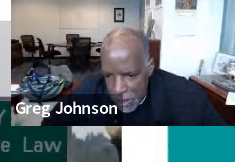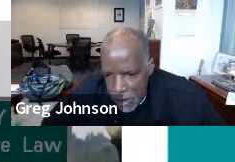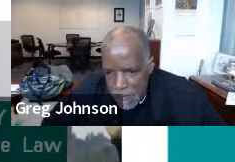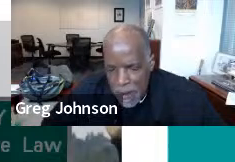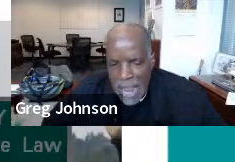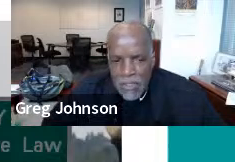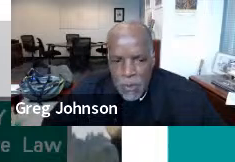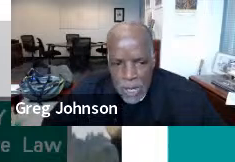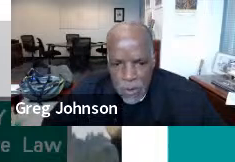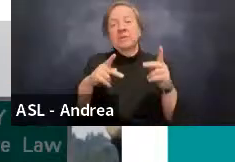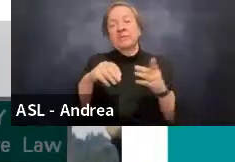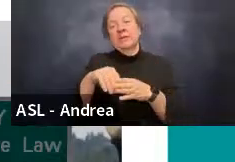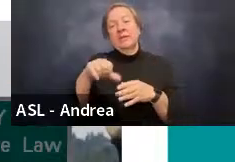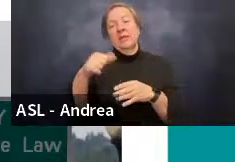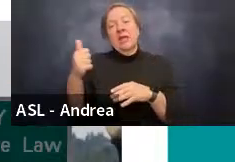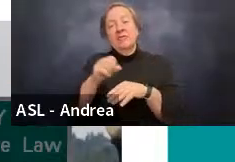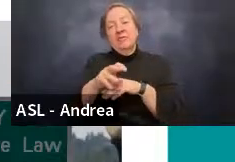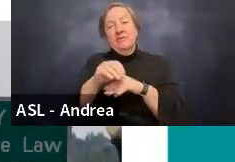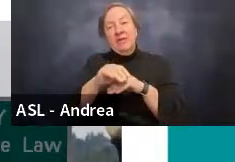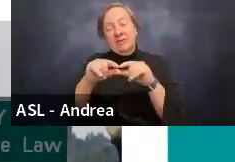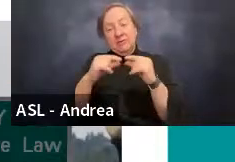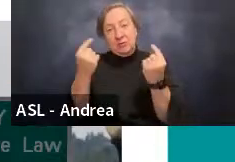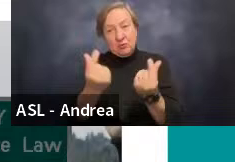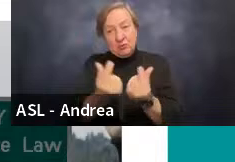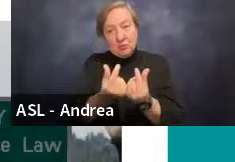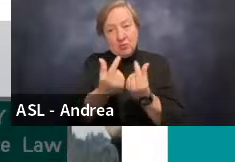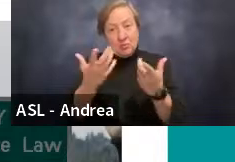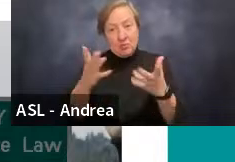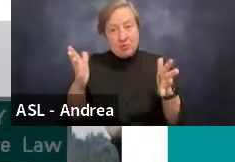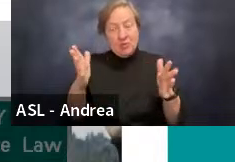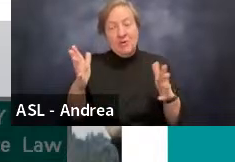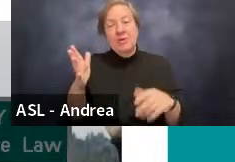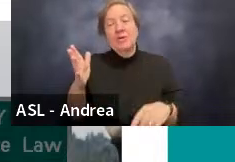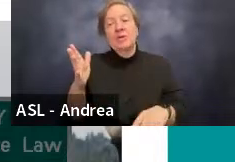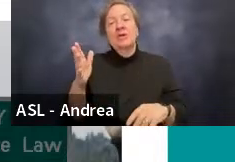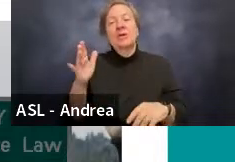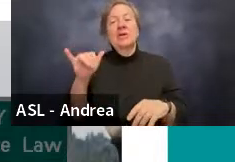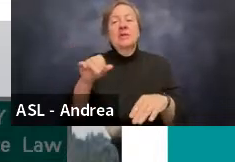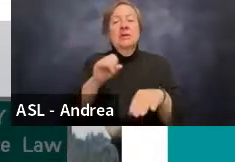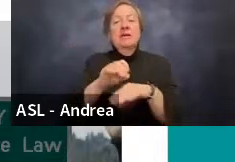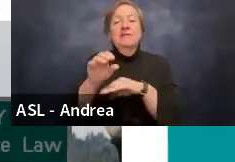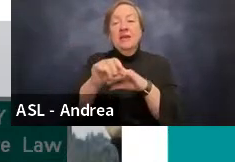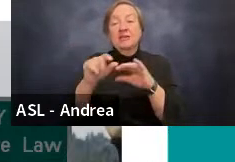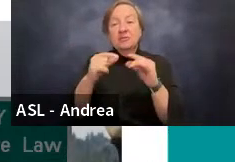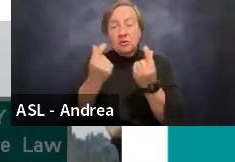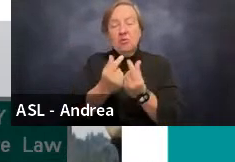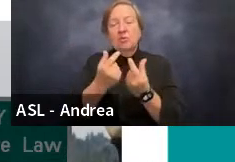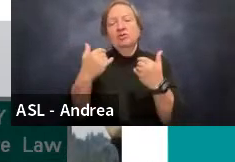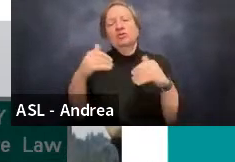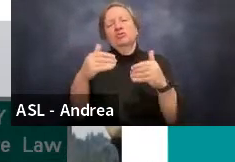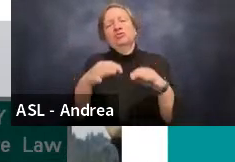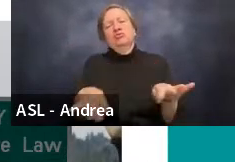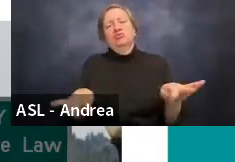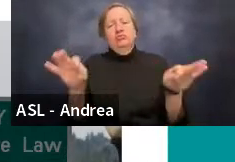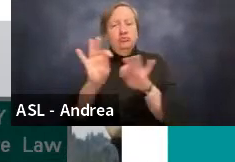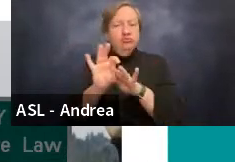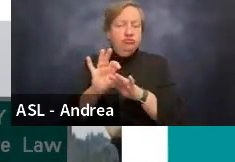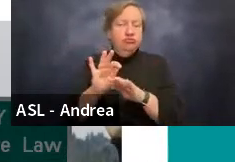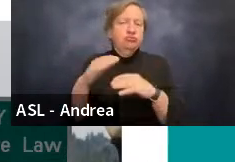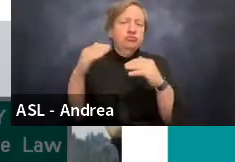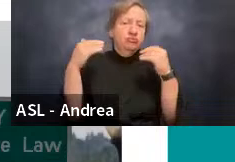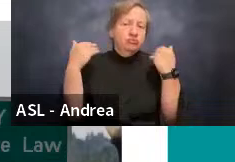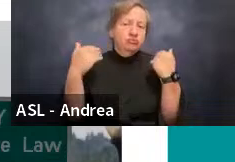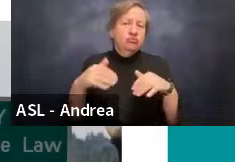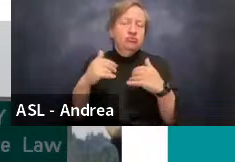of the other advisory groups, the advisory groups are key critical and have been